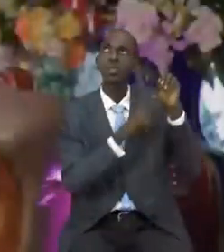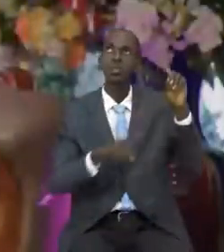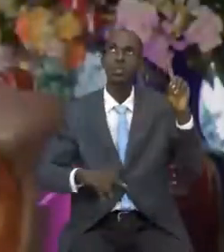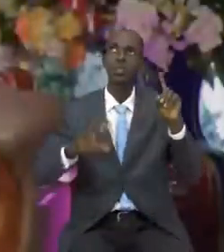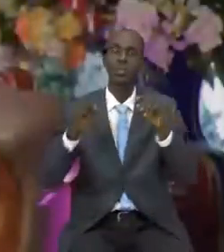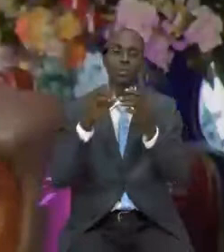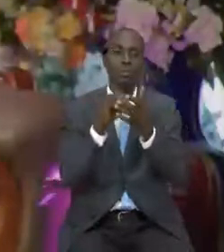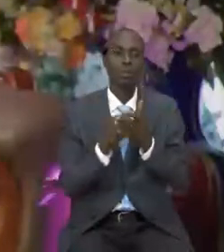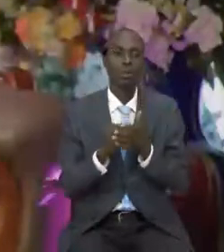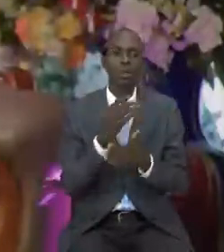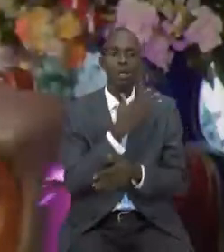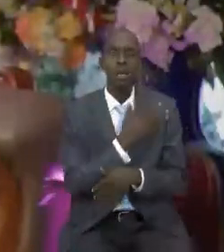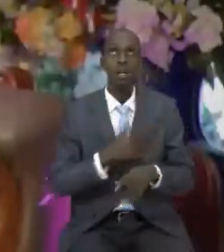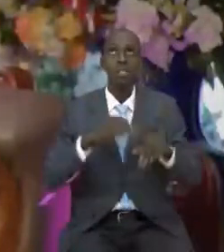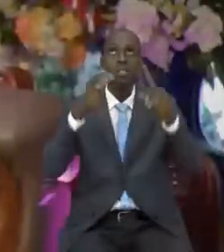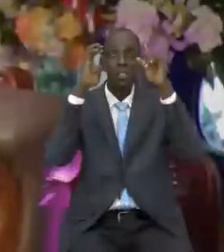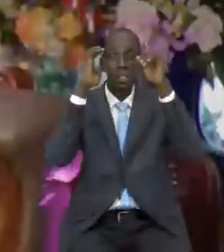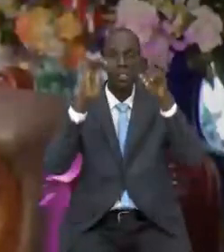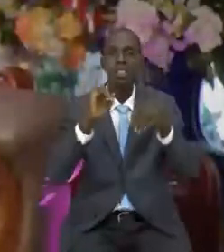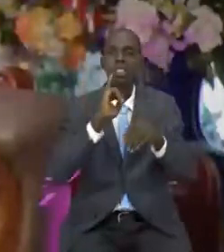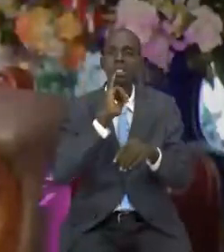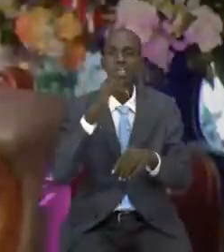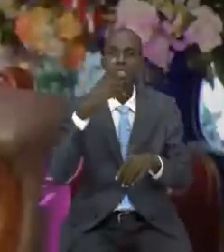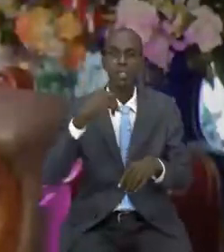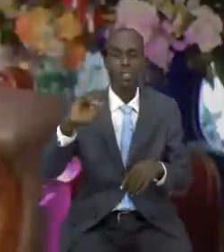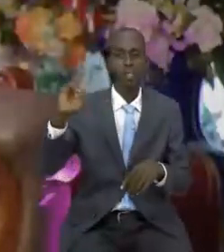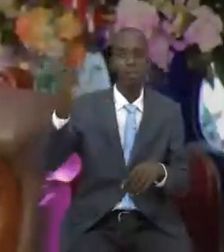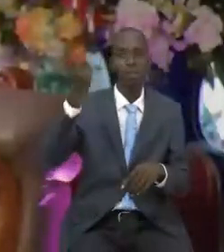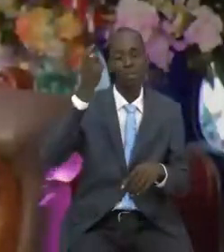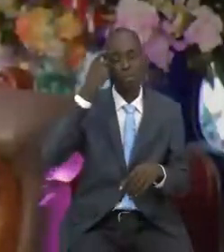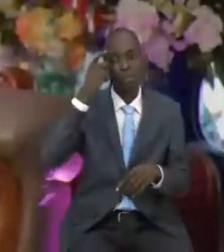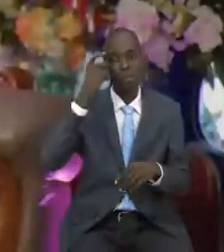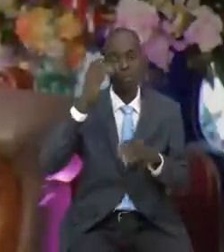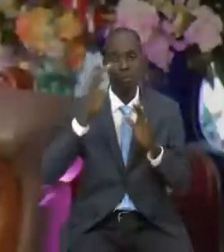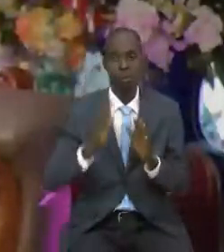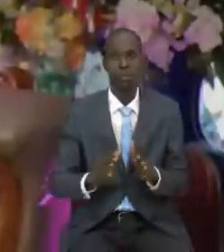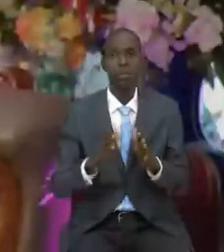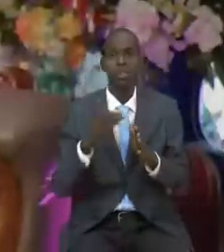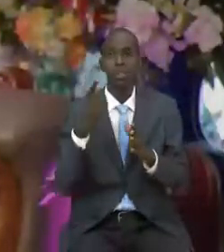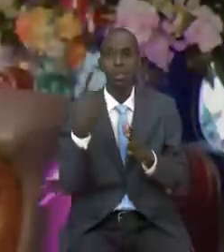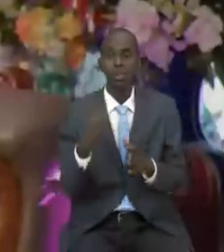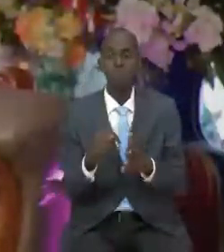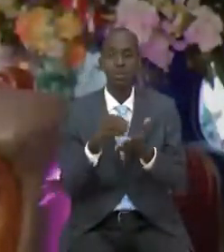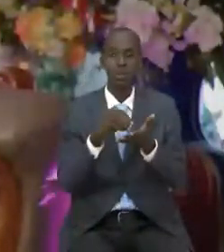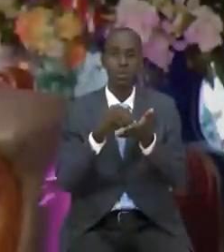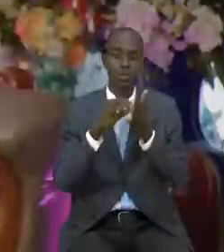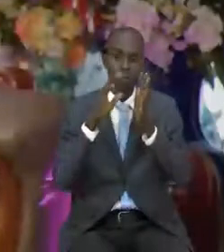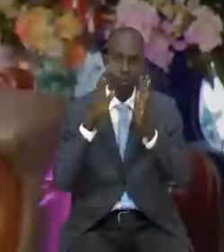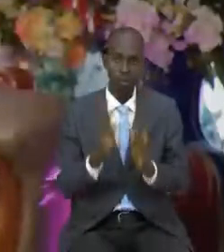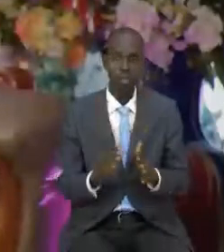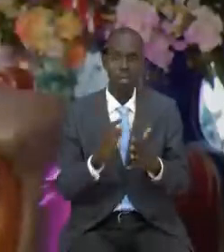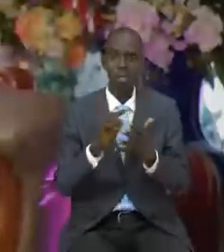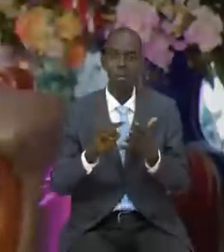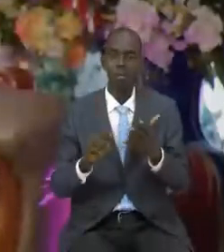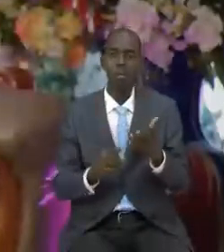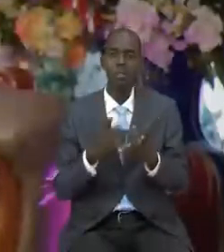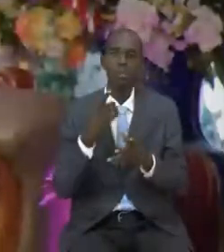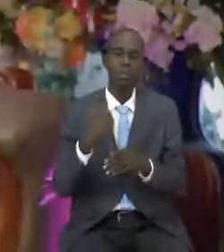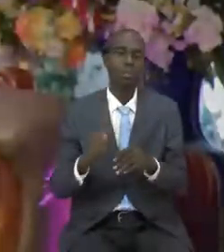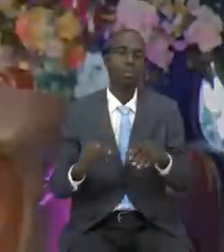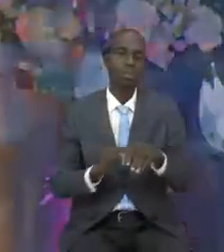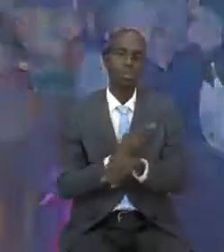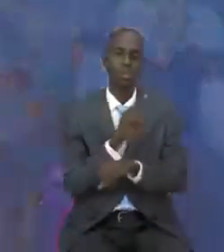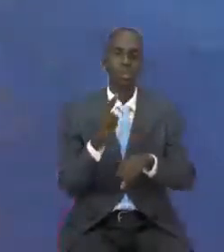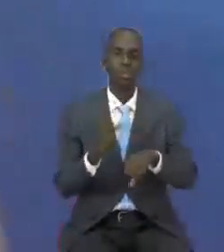governor. He is governor. He governs, he rules. He is governor among the nations. And